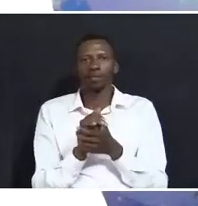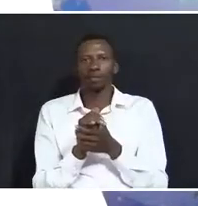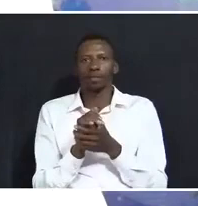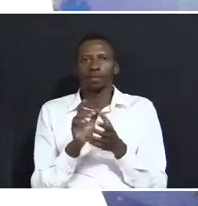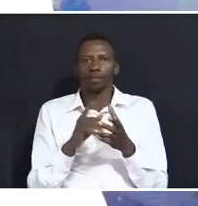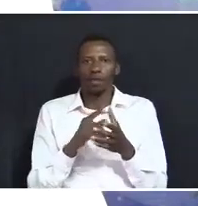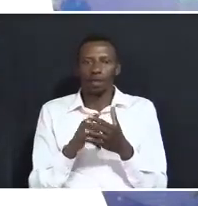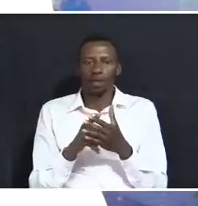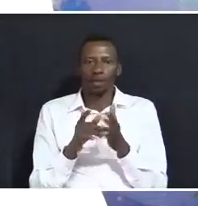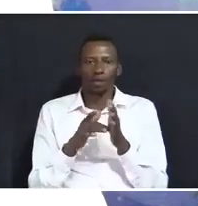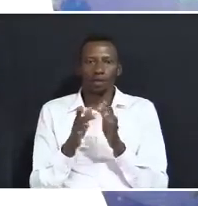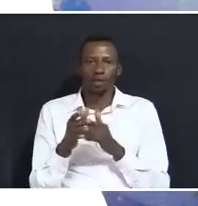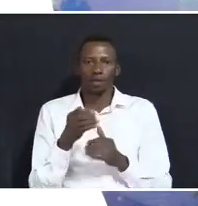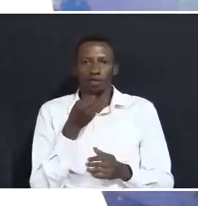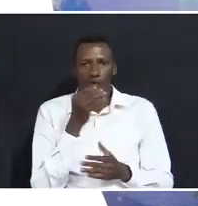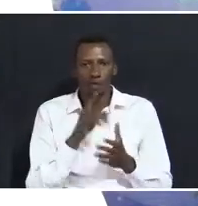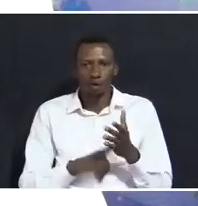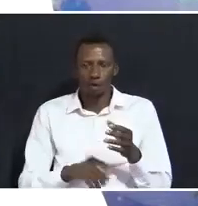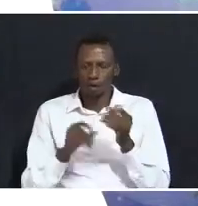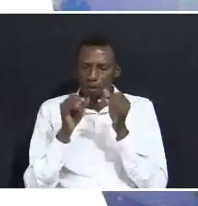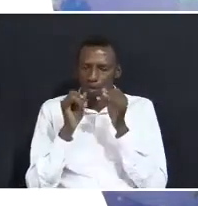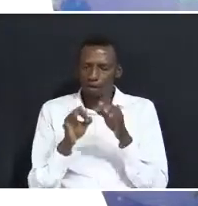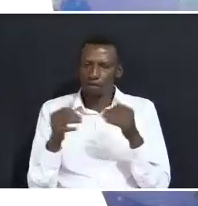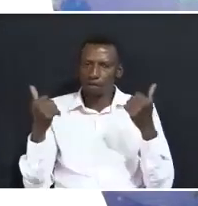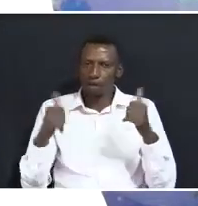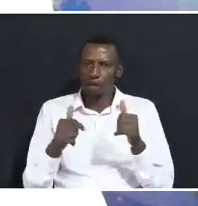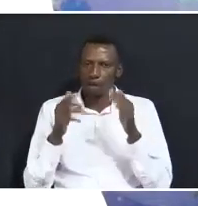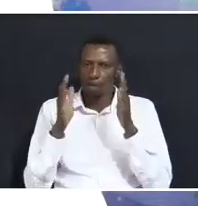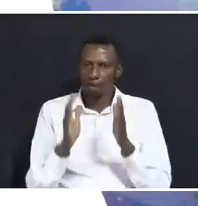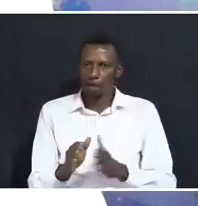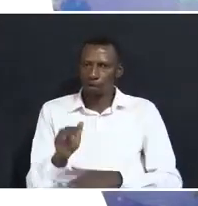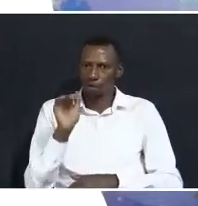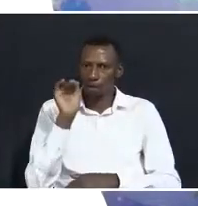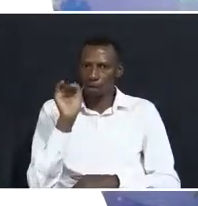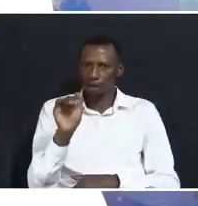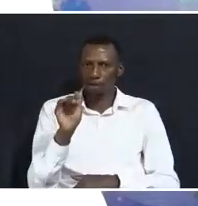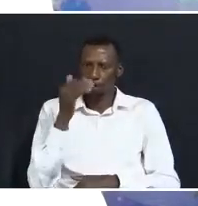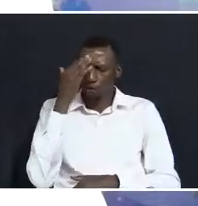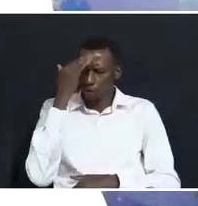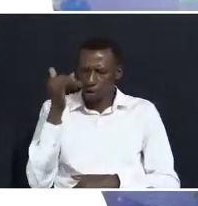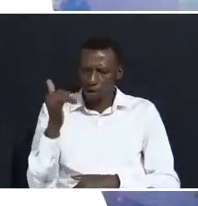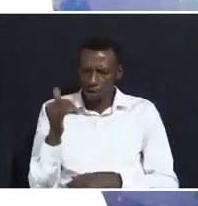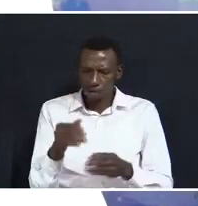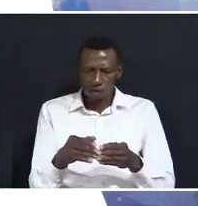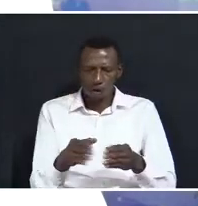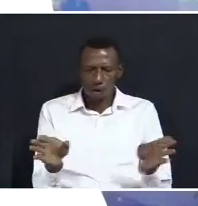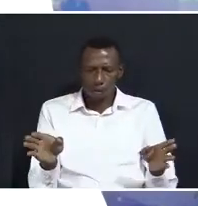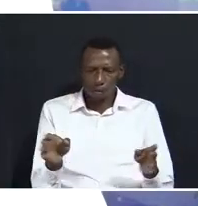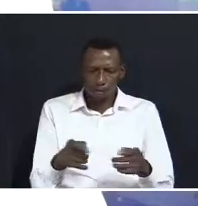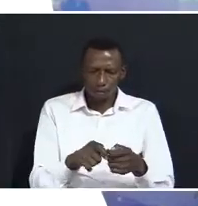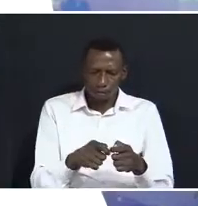and he told them, if anyone asks you why you are losing the donkey or the colt of a